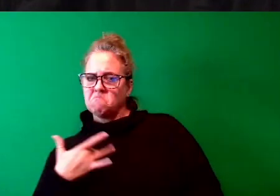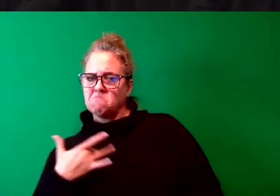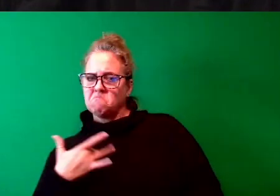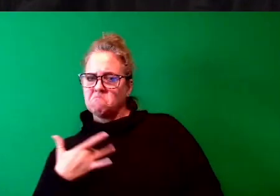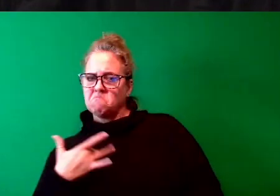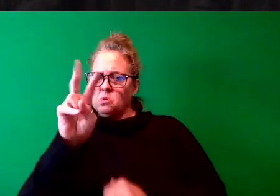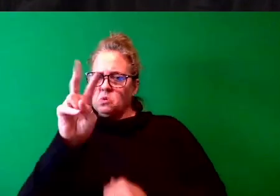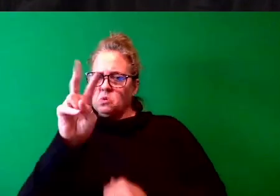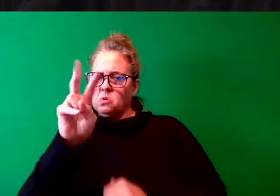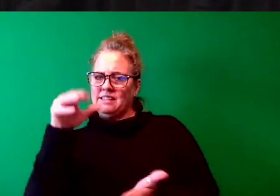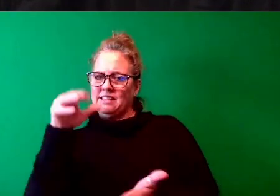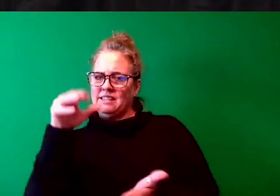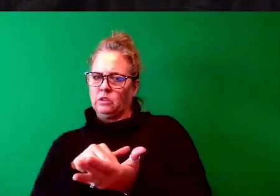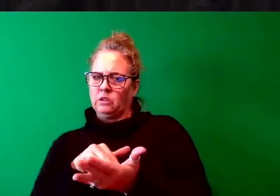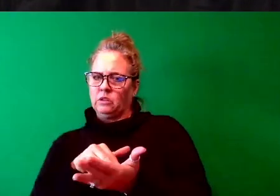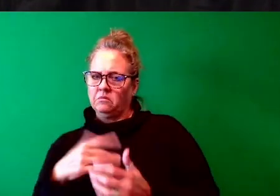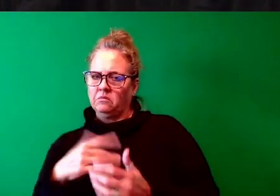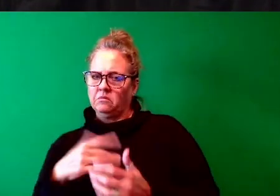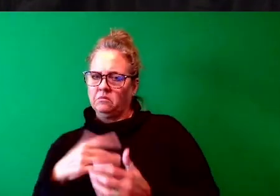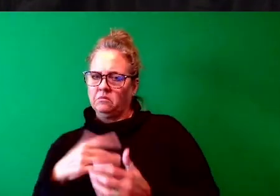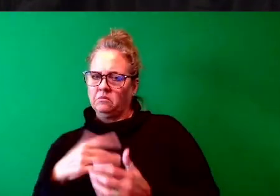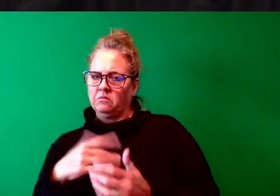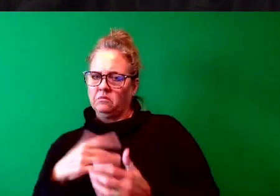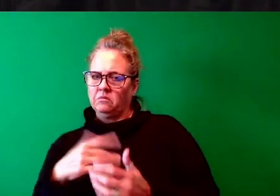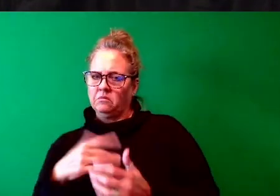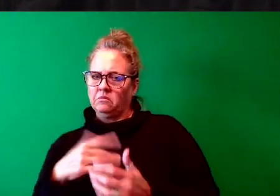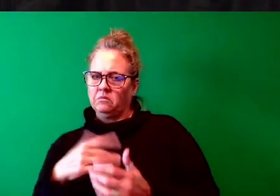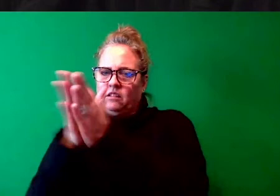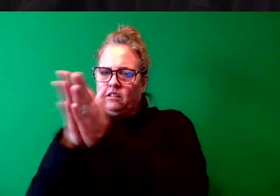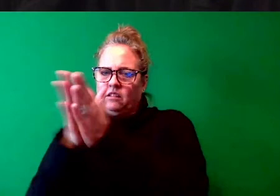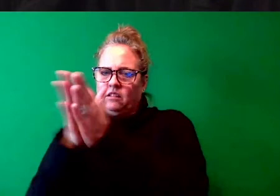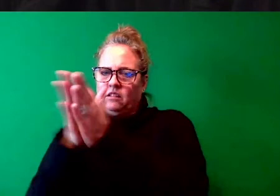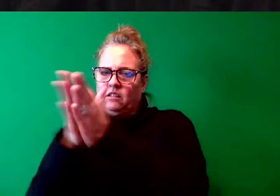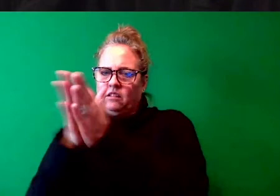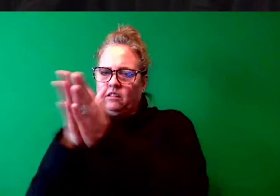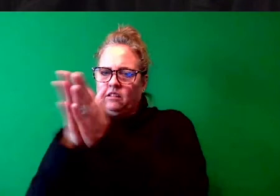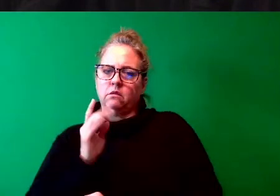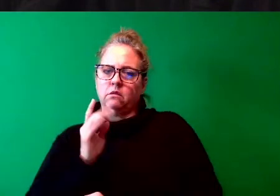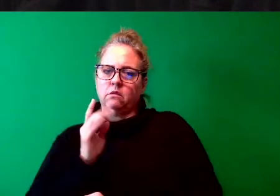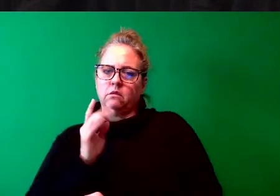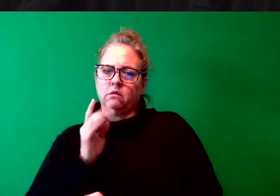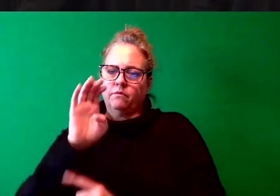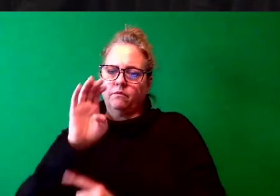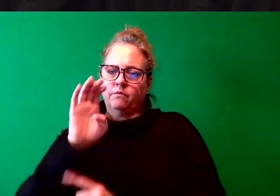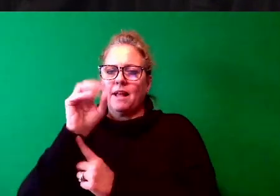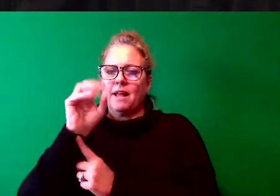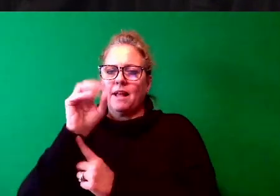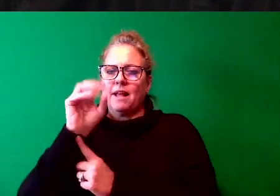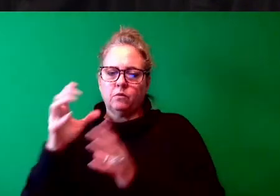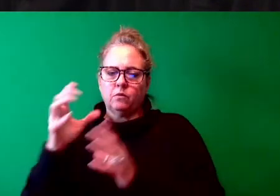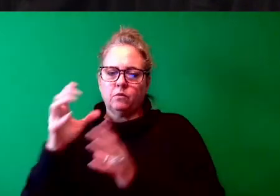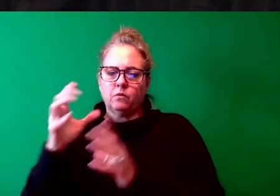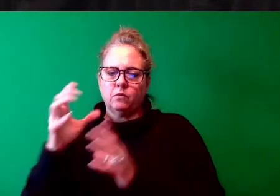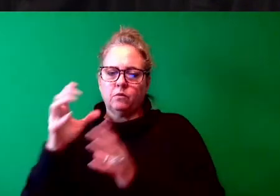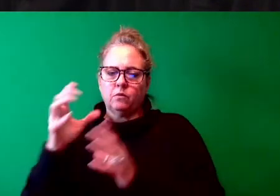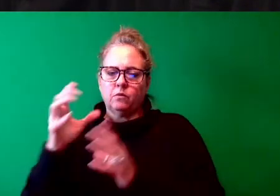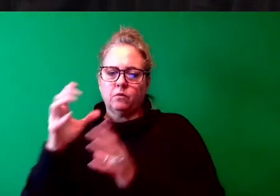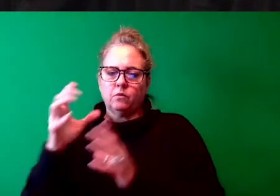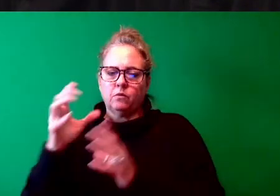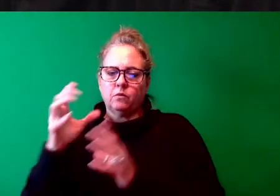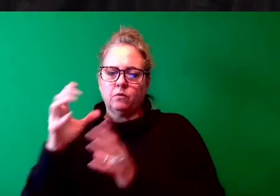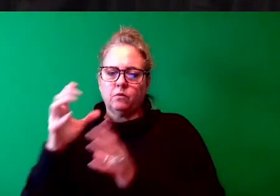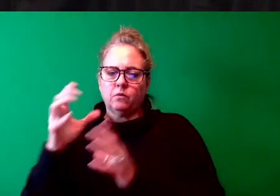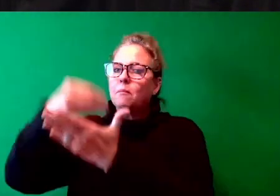had requested from the Board of County Commissioners, El Paso County Board of Commissioners, is not built into this. So that would be some changing should that be